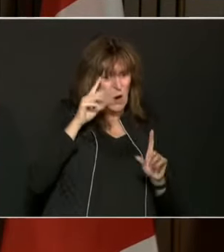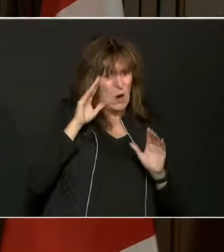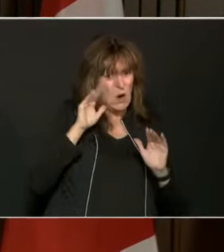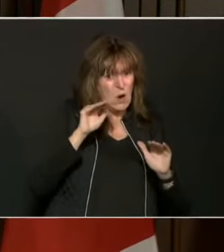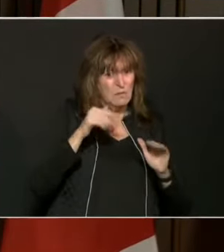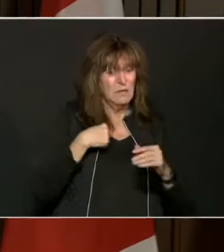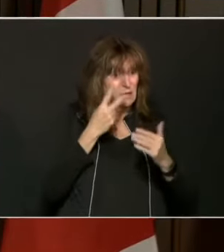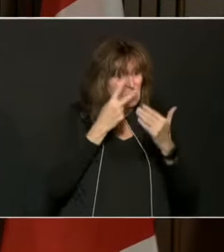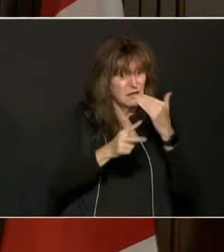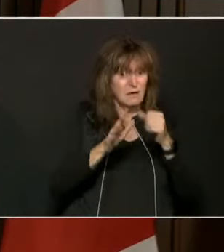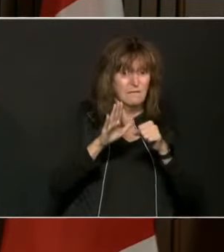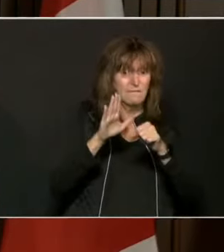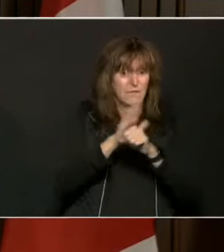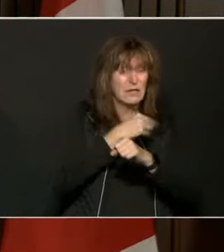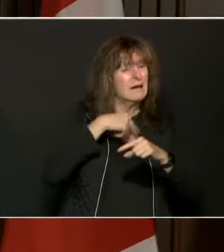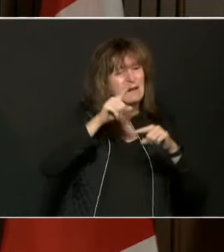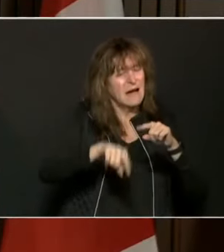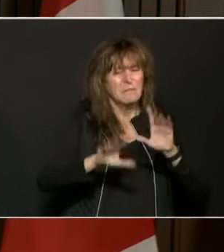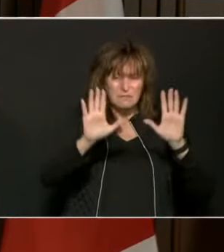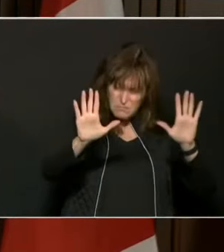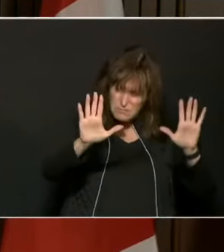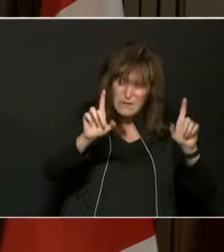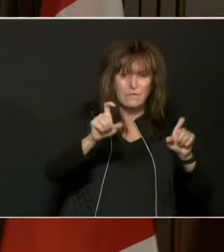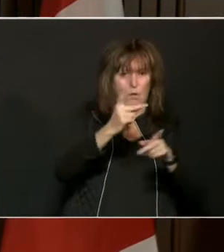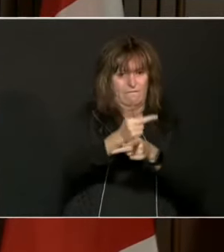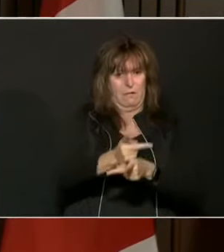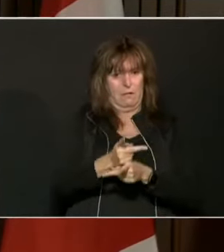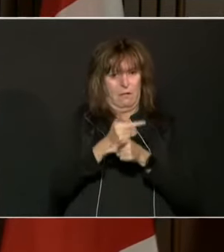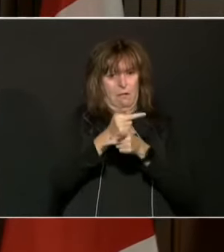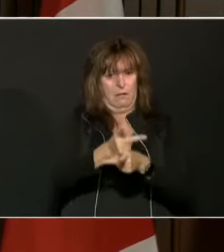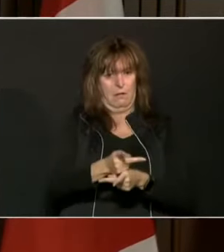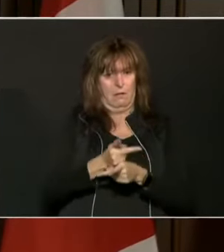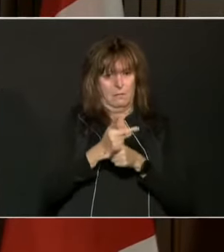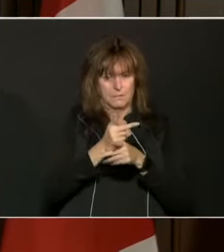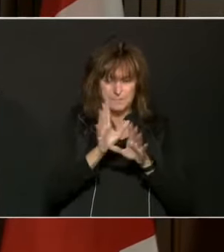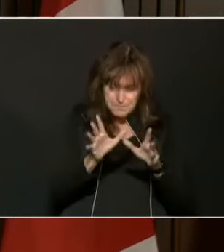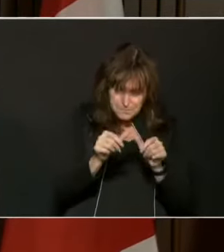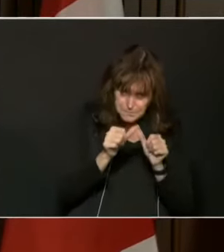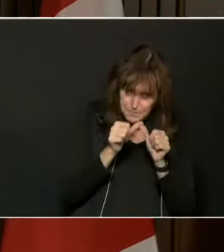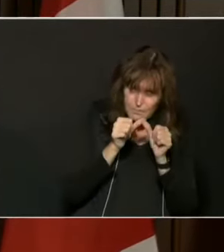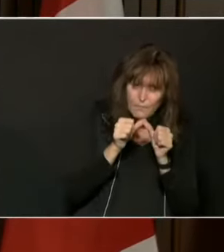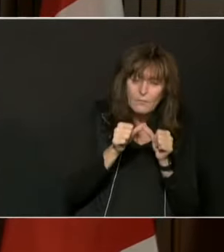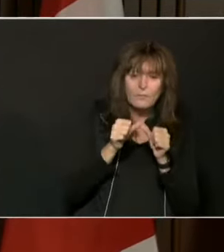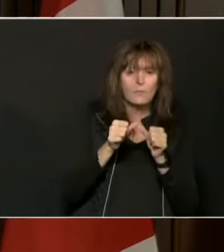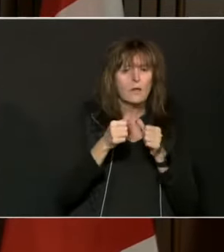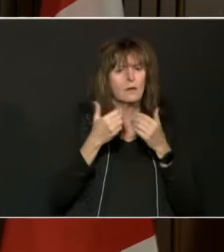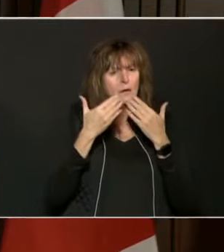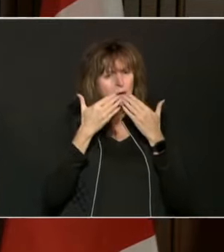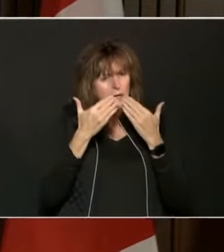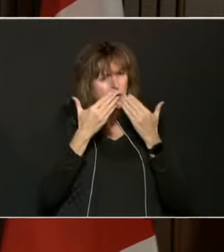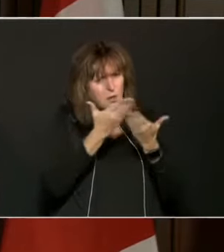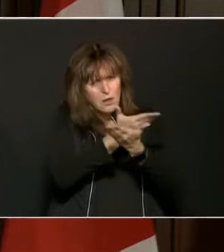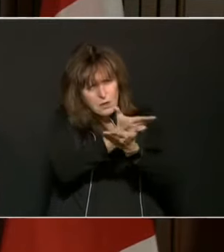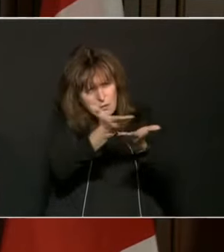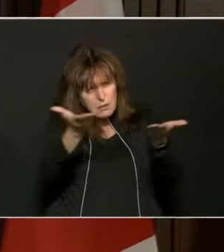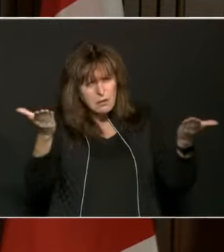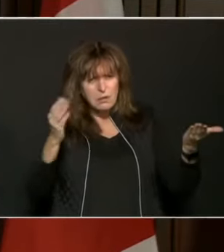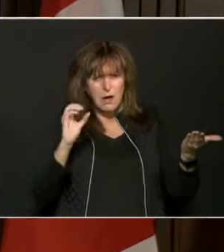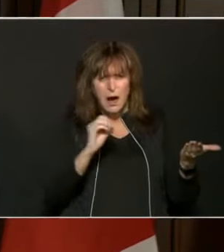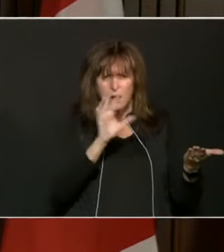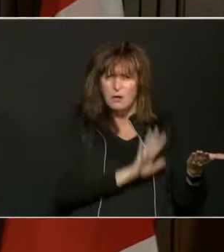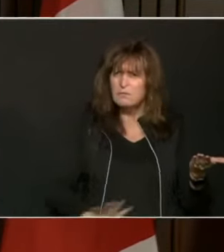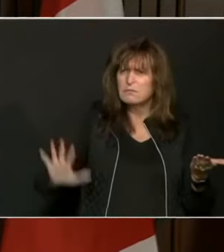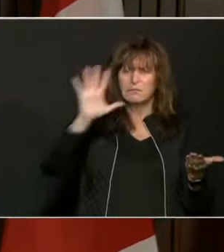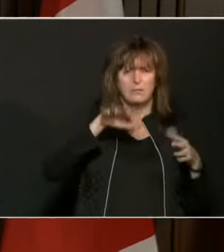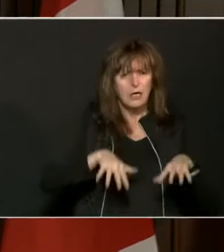the task and let's see if we can do it and keep turning it in that way. And I thank all Ontarians for doing their part, and we continue to work at this. So with